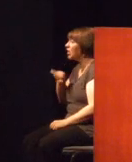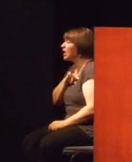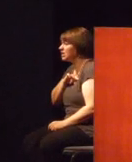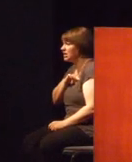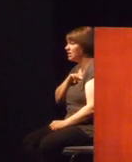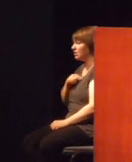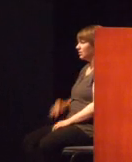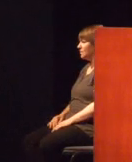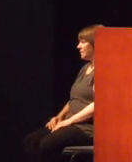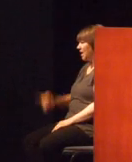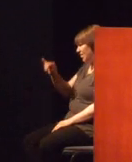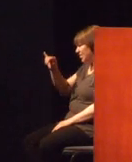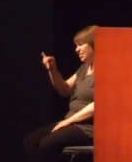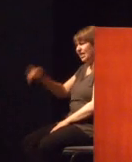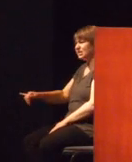that was like,